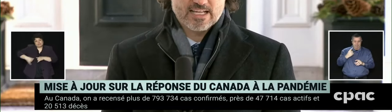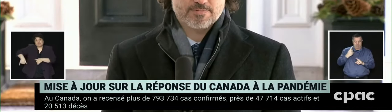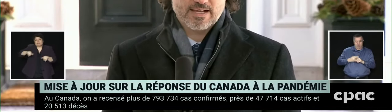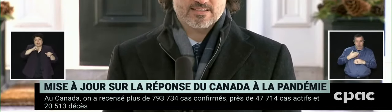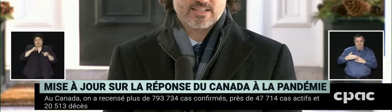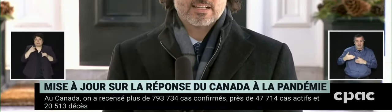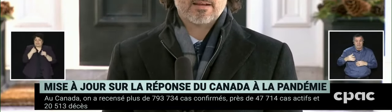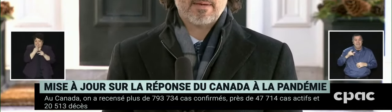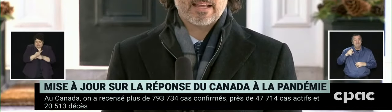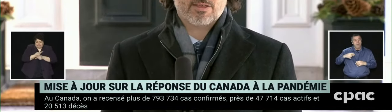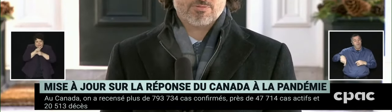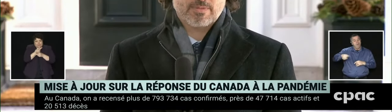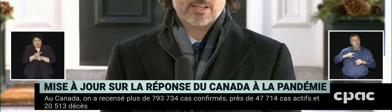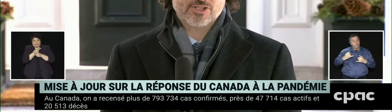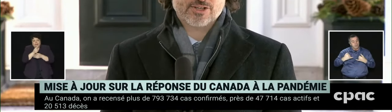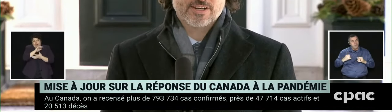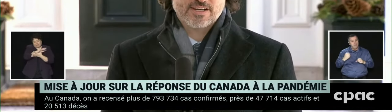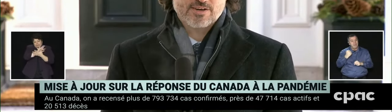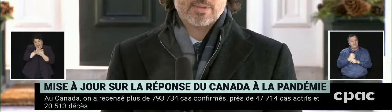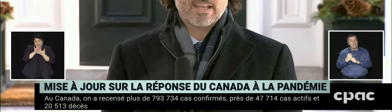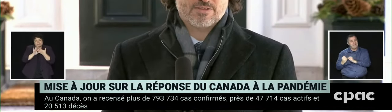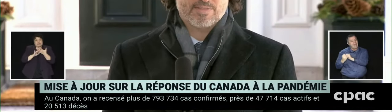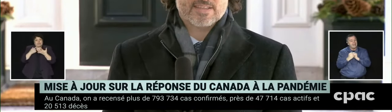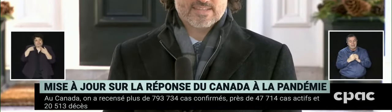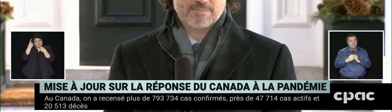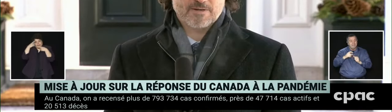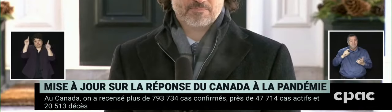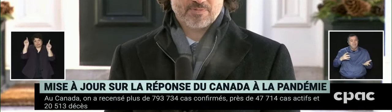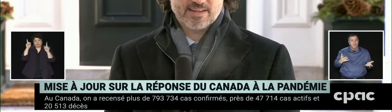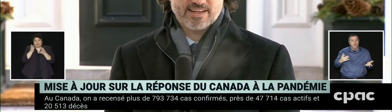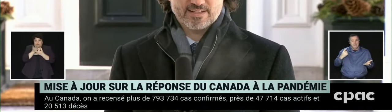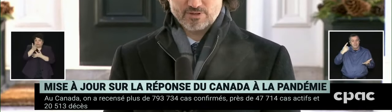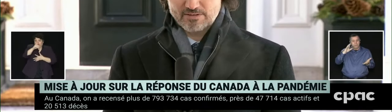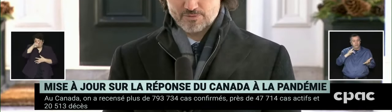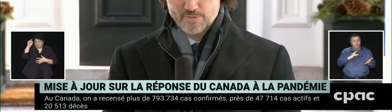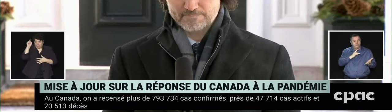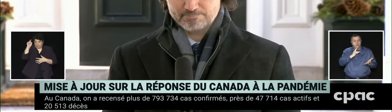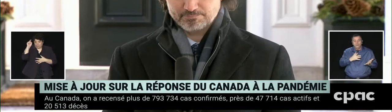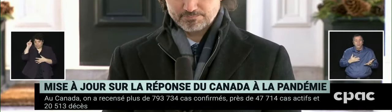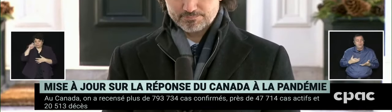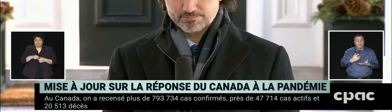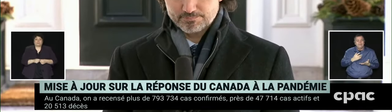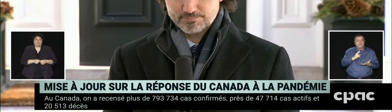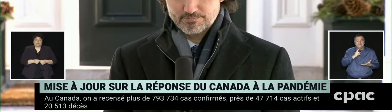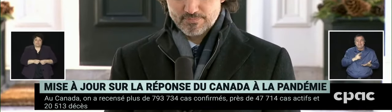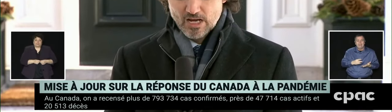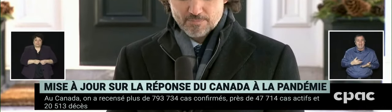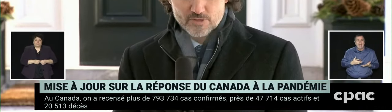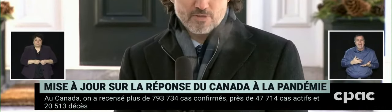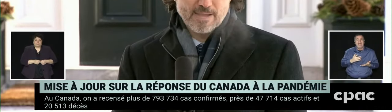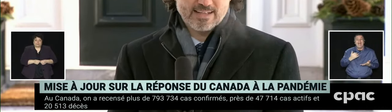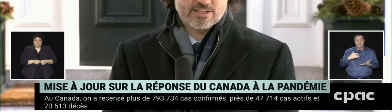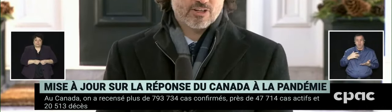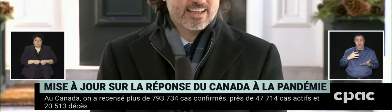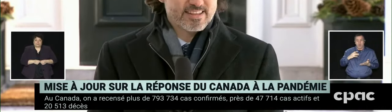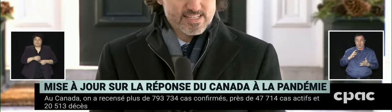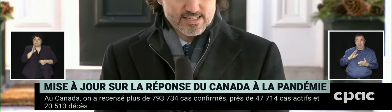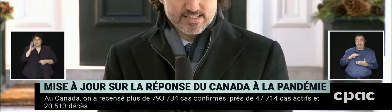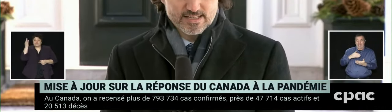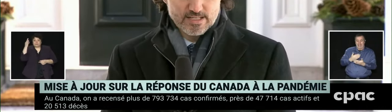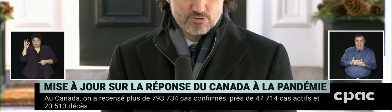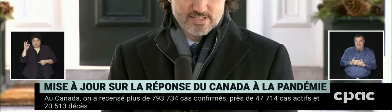different aspects to make sure we get through the summer in right form. En plus de parler de